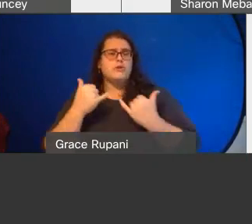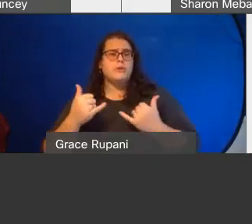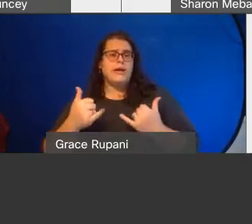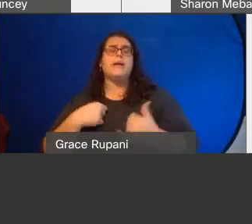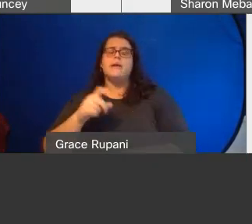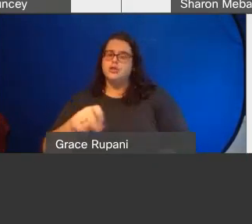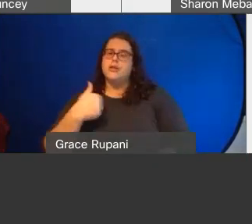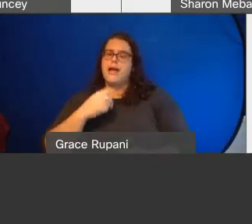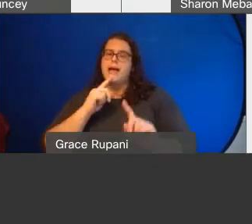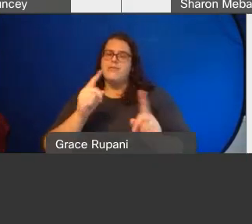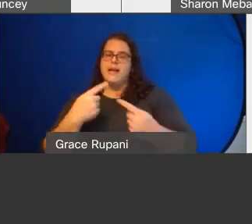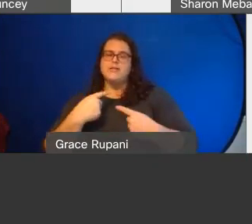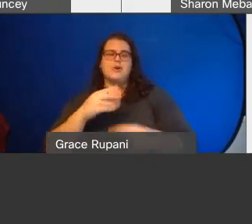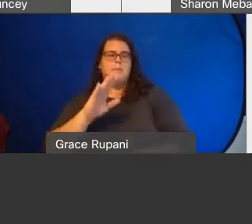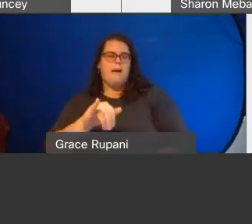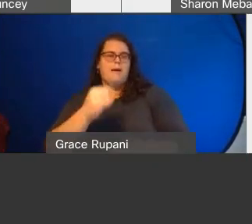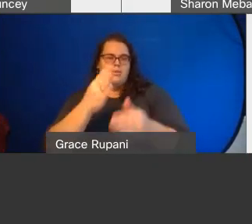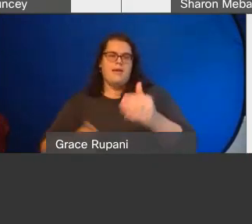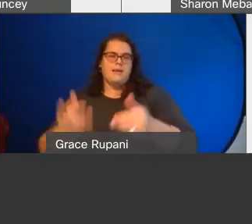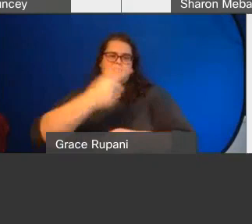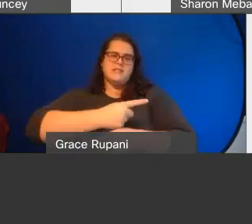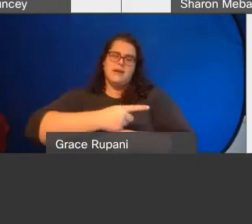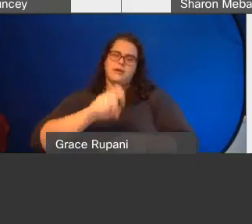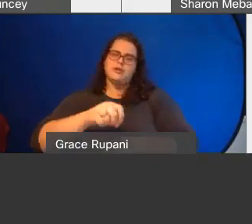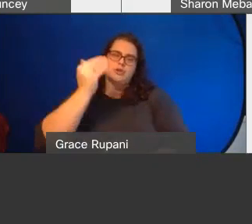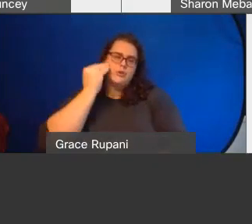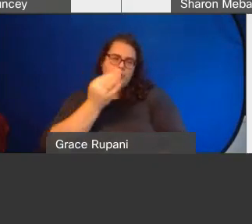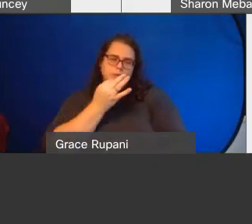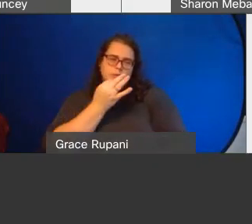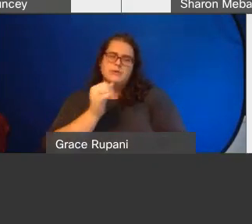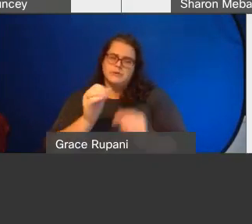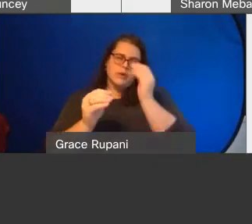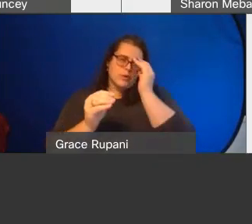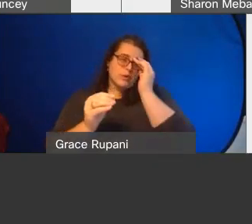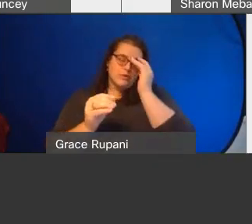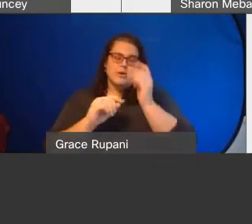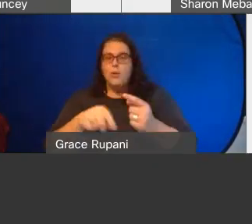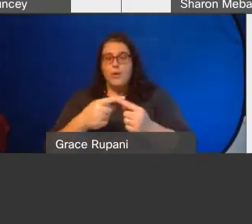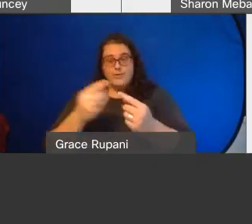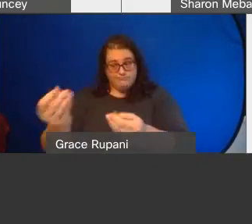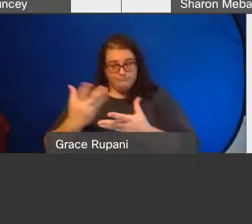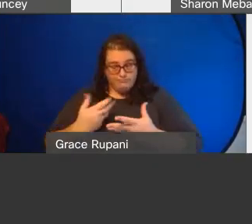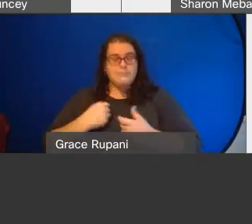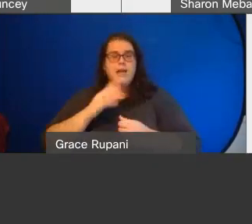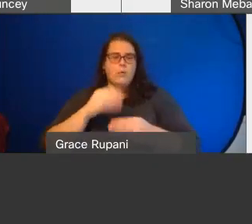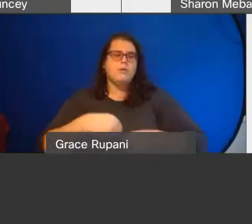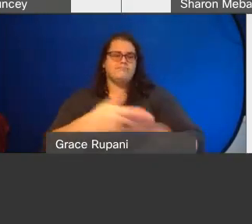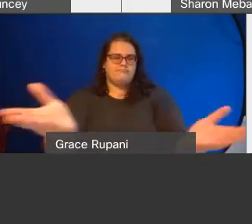by the end of the day. So once we get that information, we'll ensure that we share it with you.